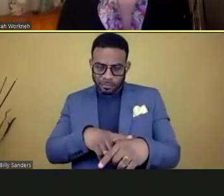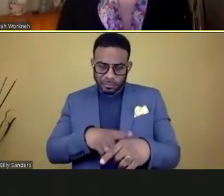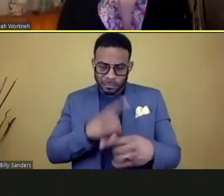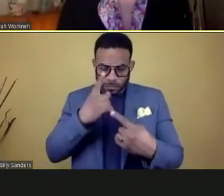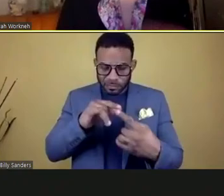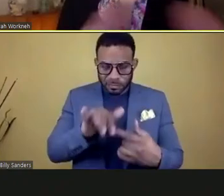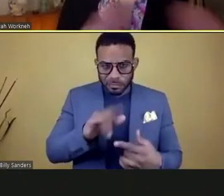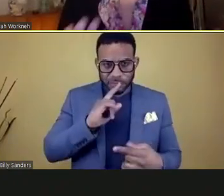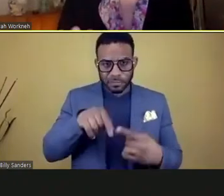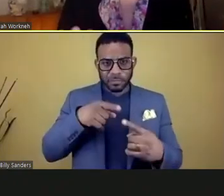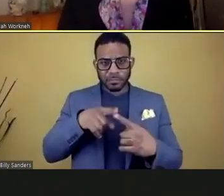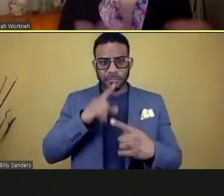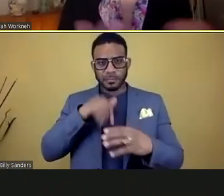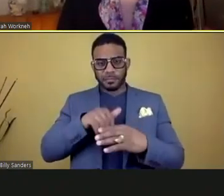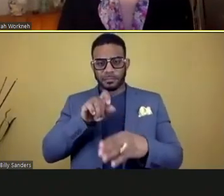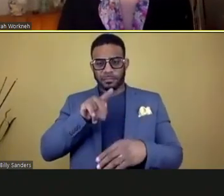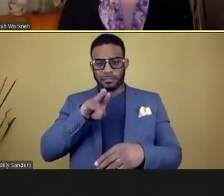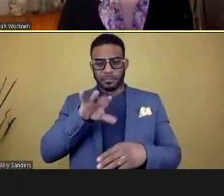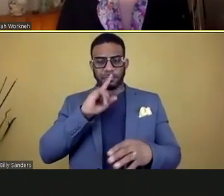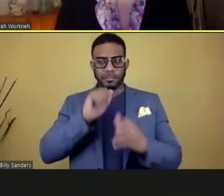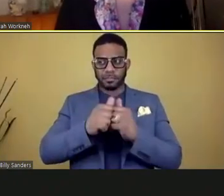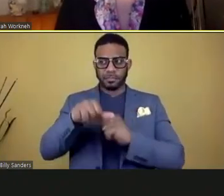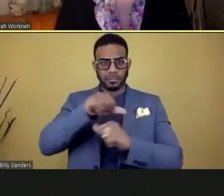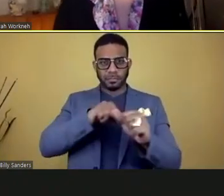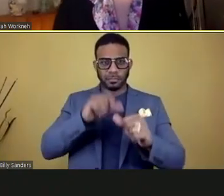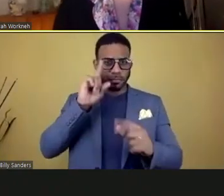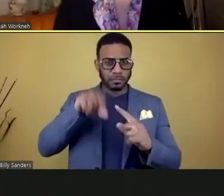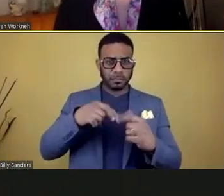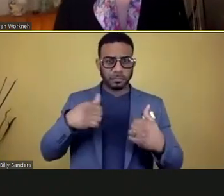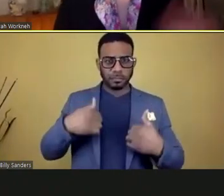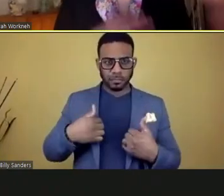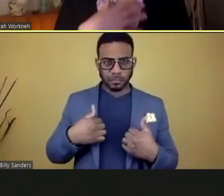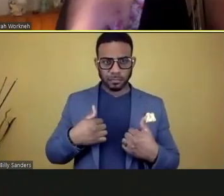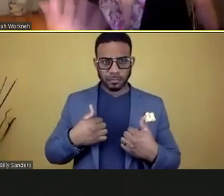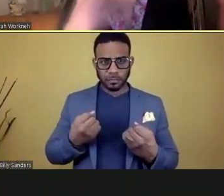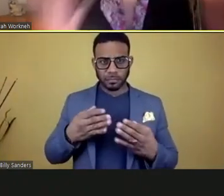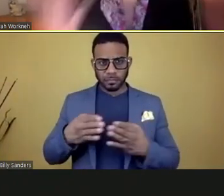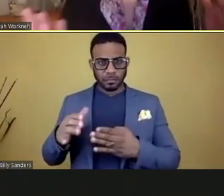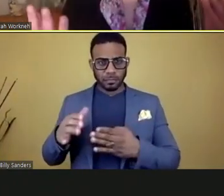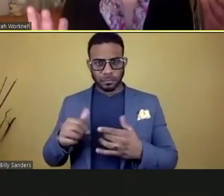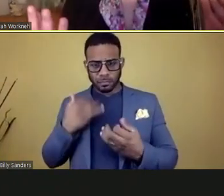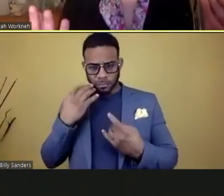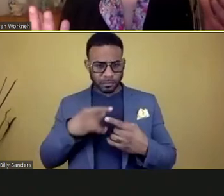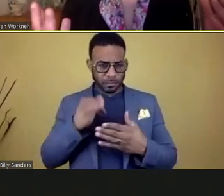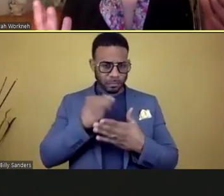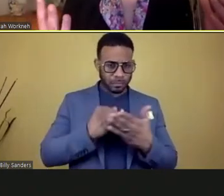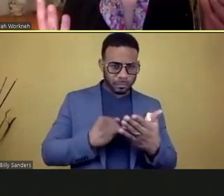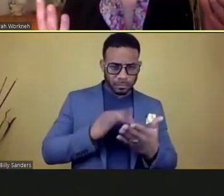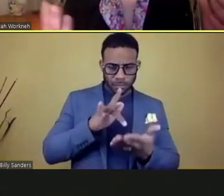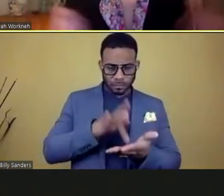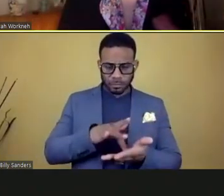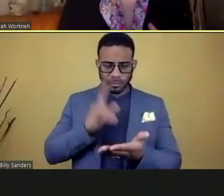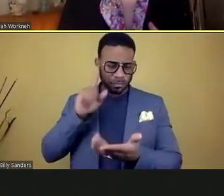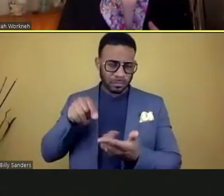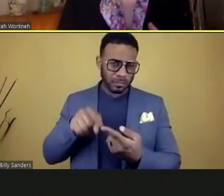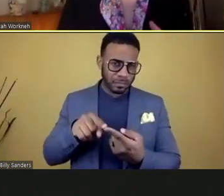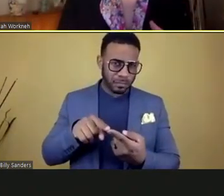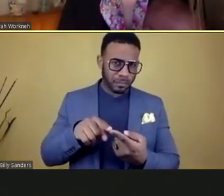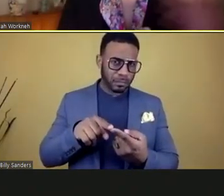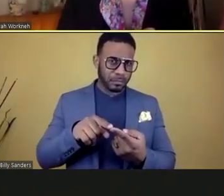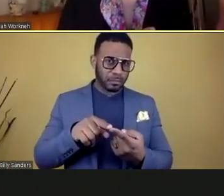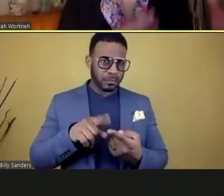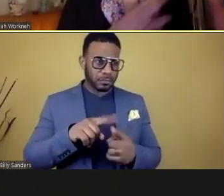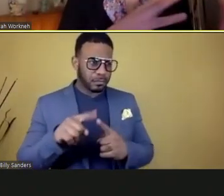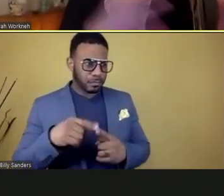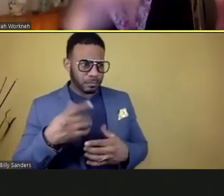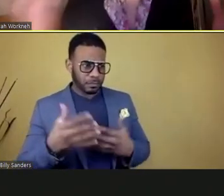about being in the studio and being with each other. And I think when I think about artist-centered, I think about it as